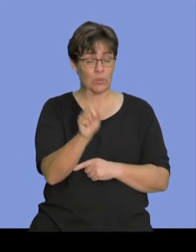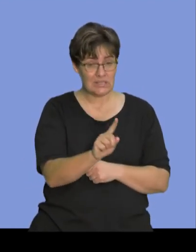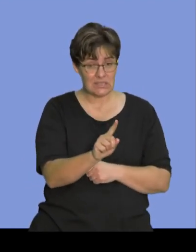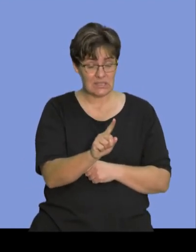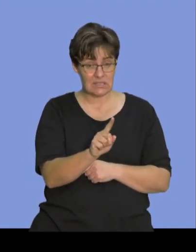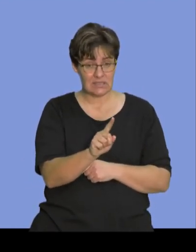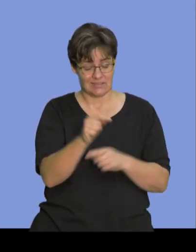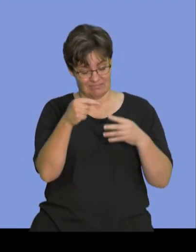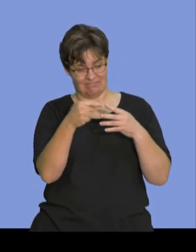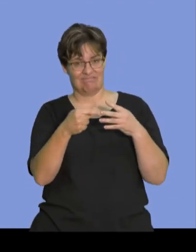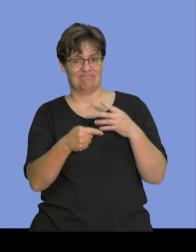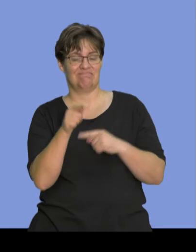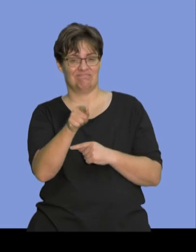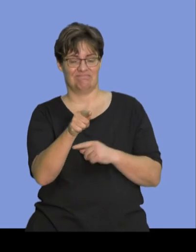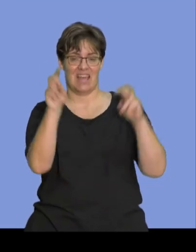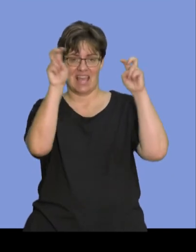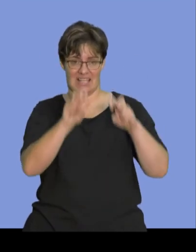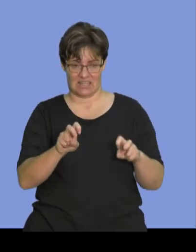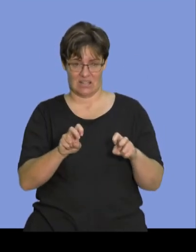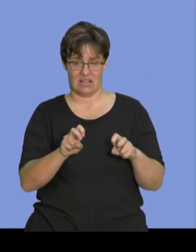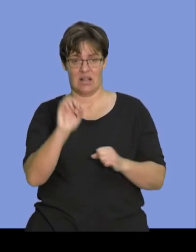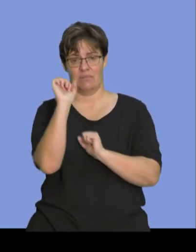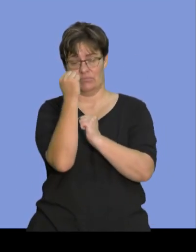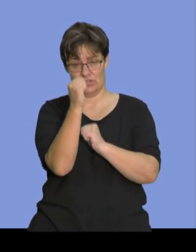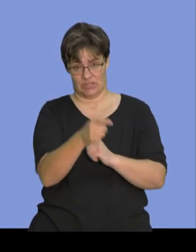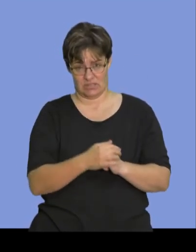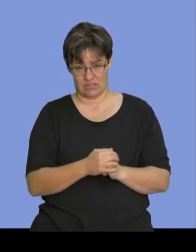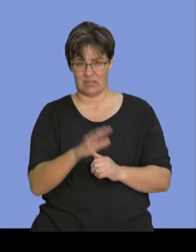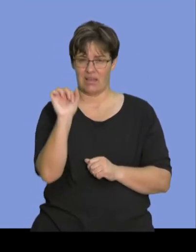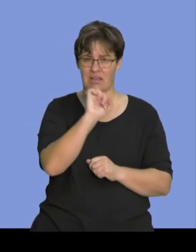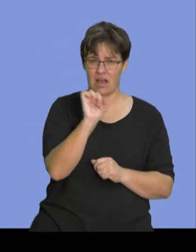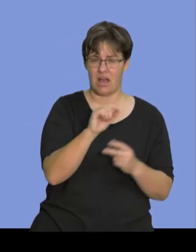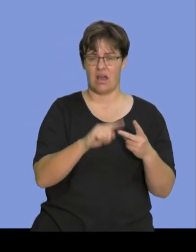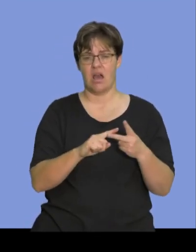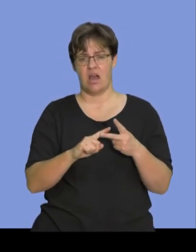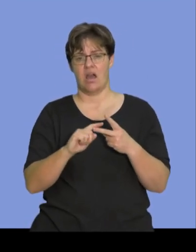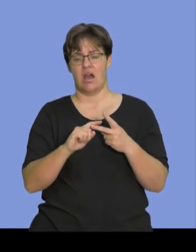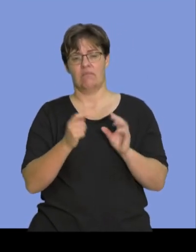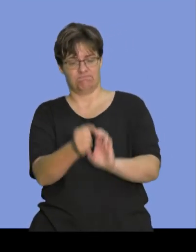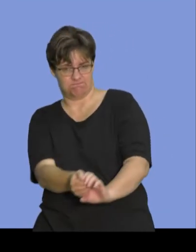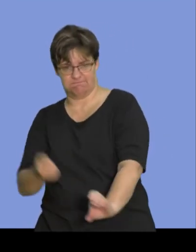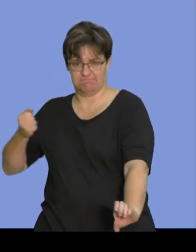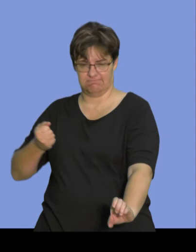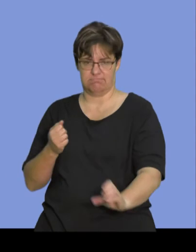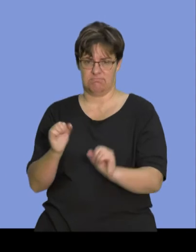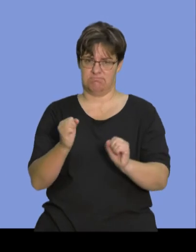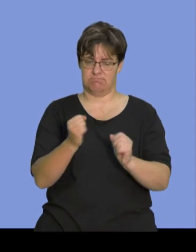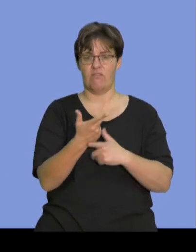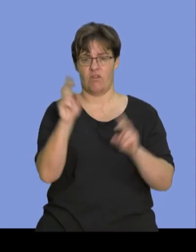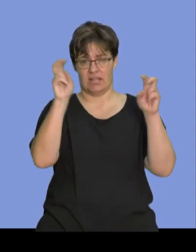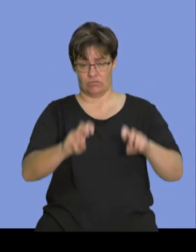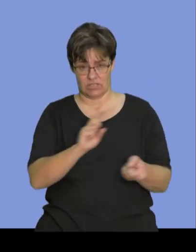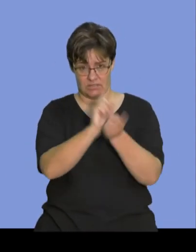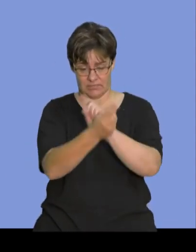used in these electrical machines, which are motors as well as generators. So strength